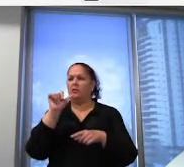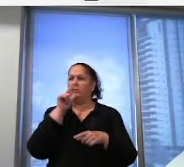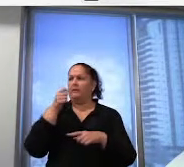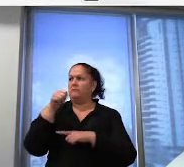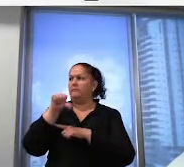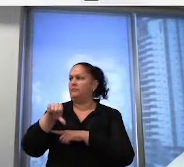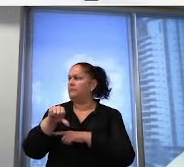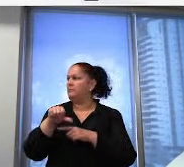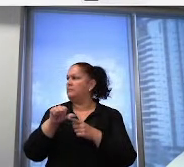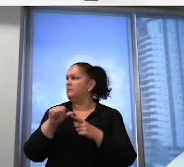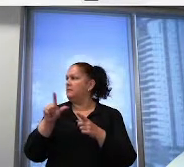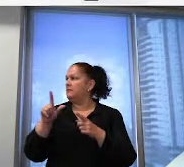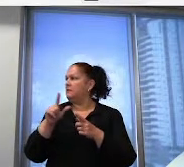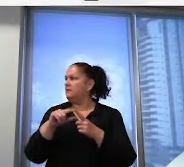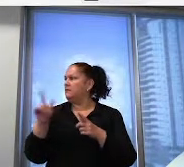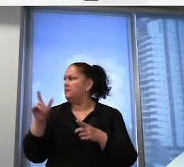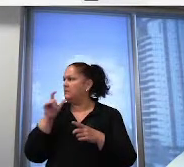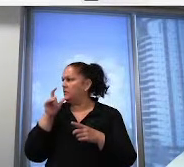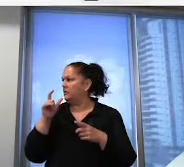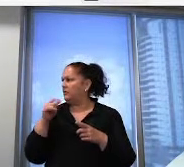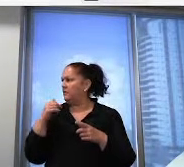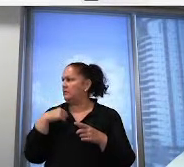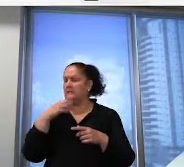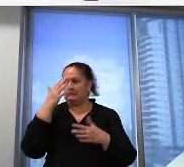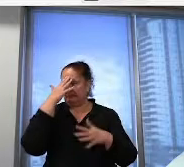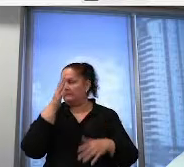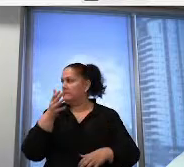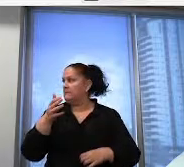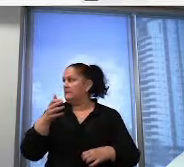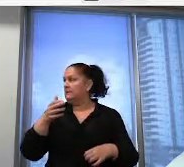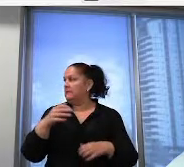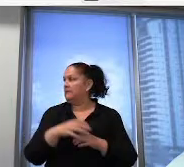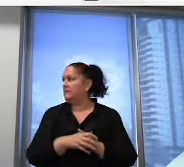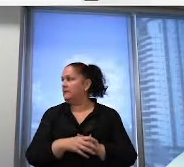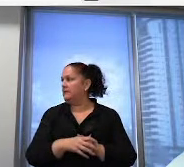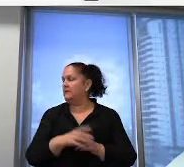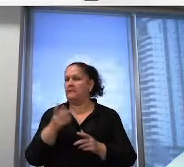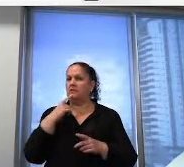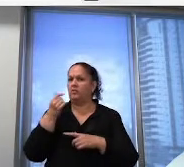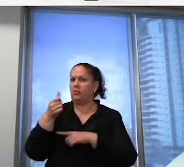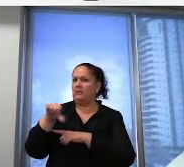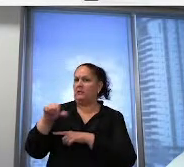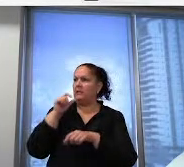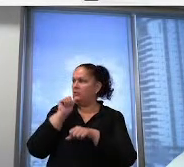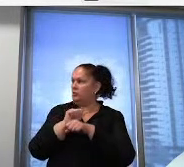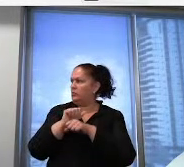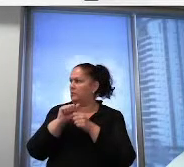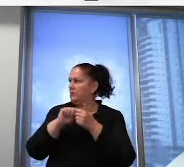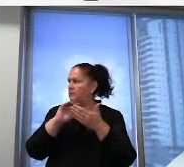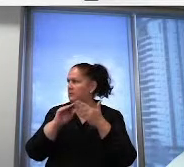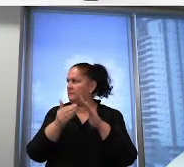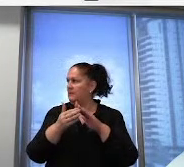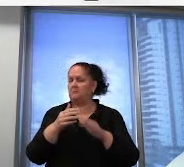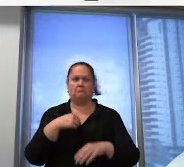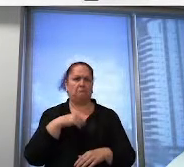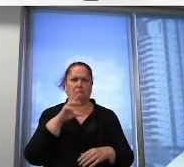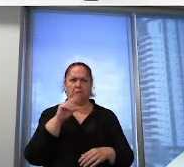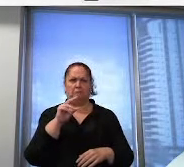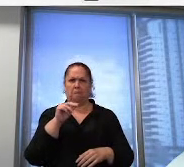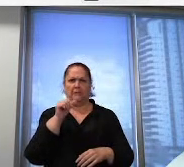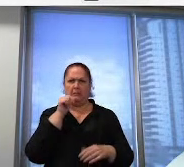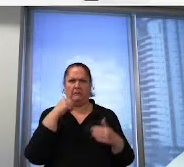that? No, actually, I'm not familiar with that. And you don't have any basis for suggesting that you've declined to work with